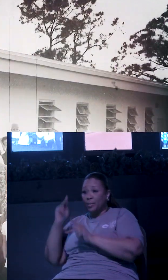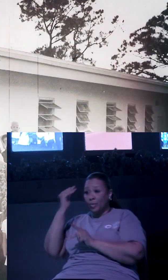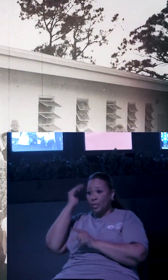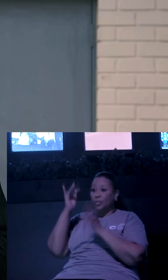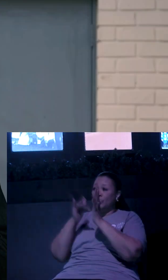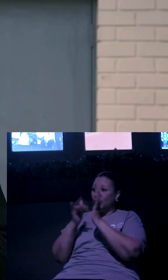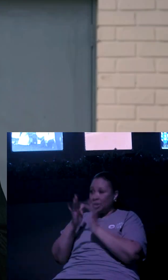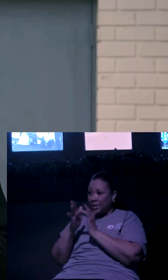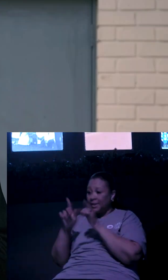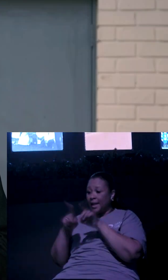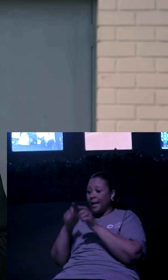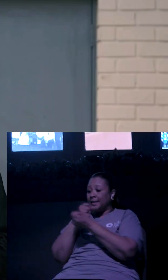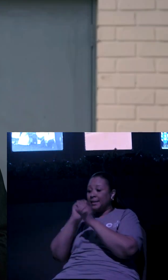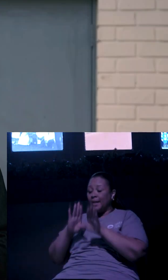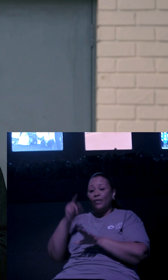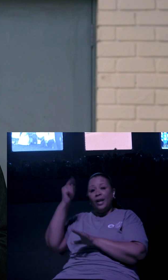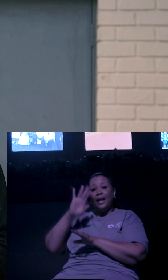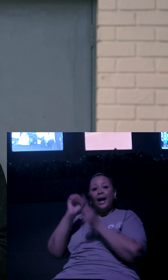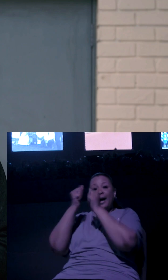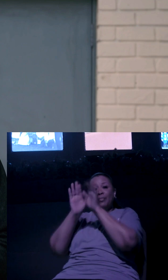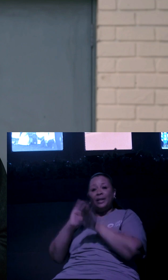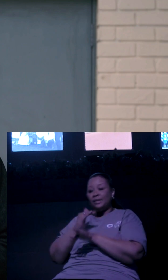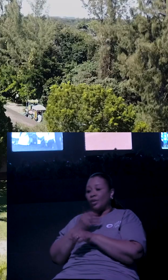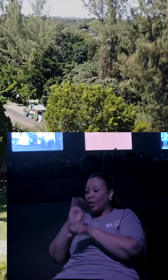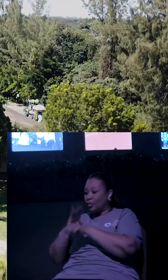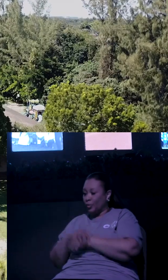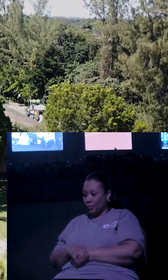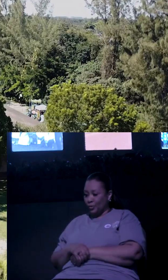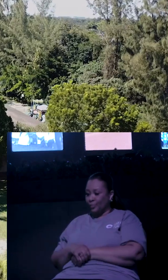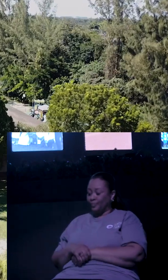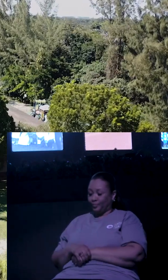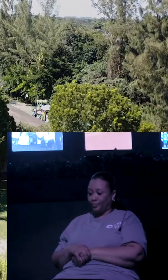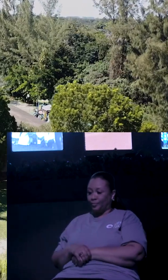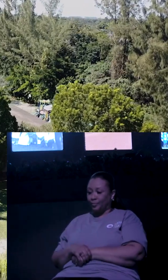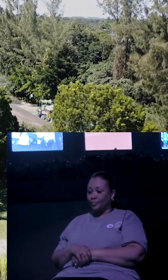Jesus as Savior, and God blessed our church.